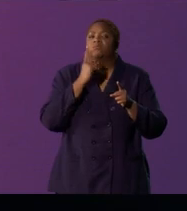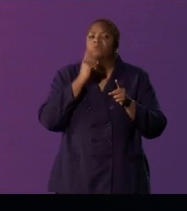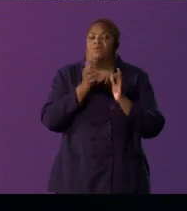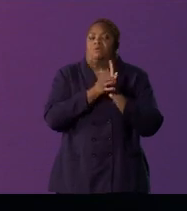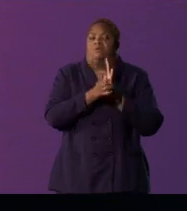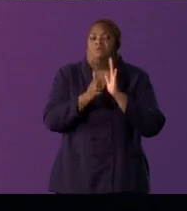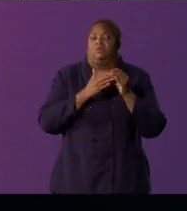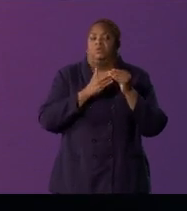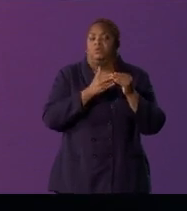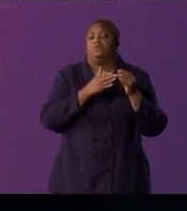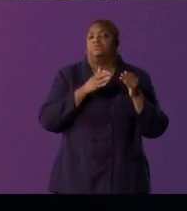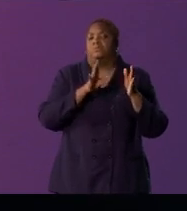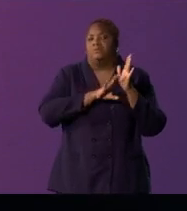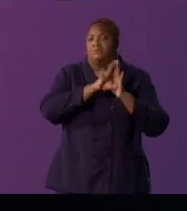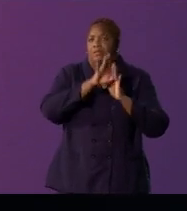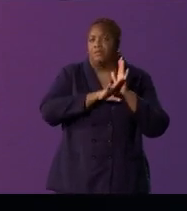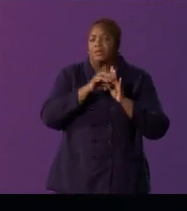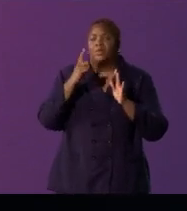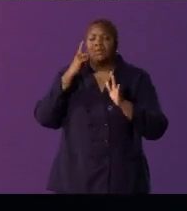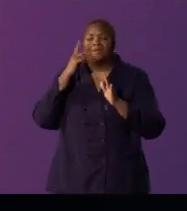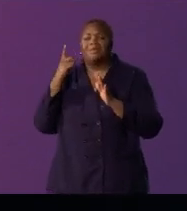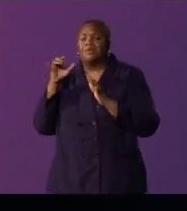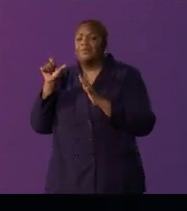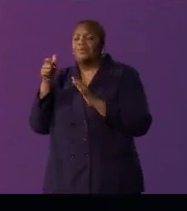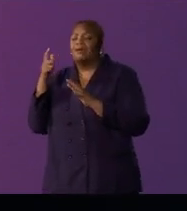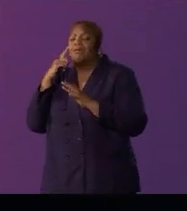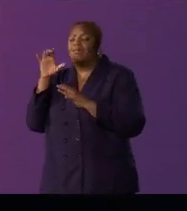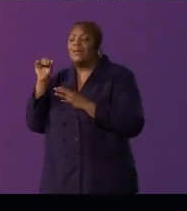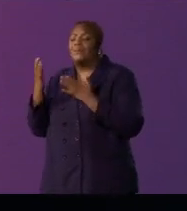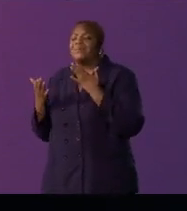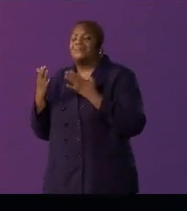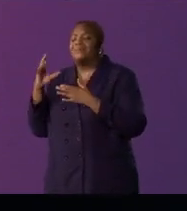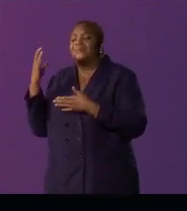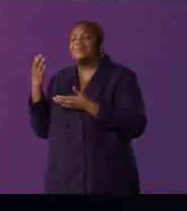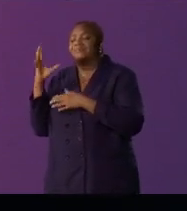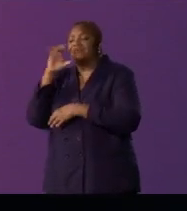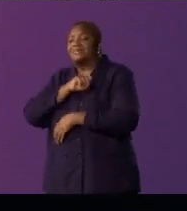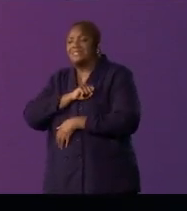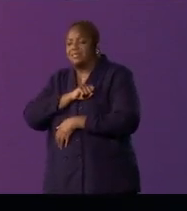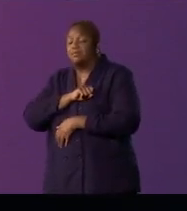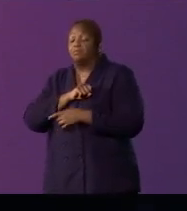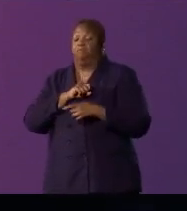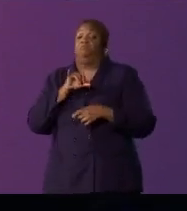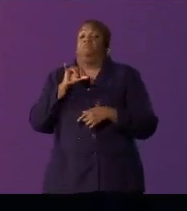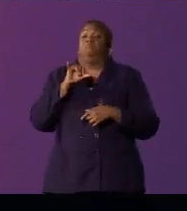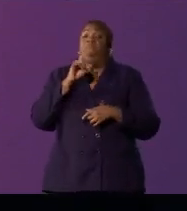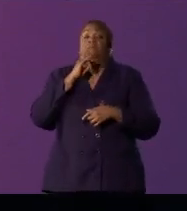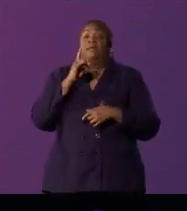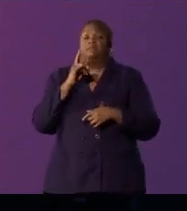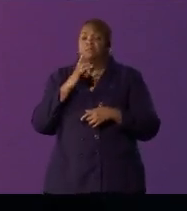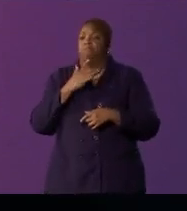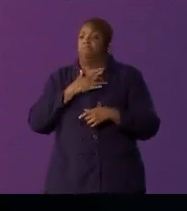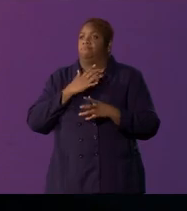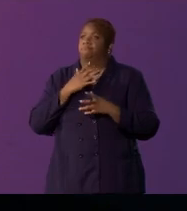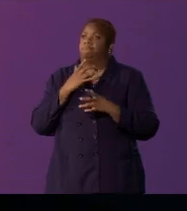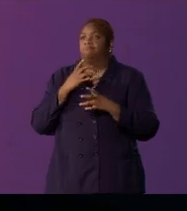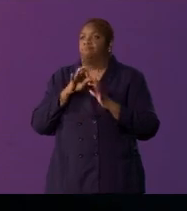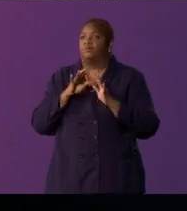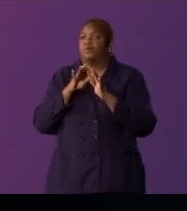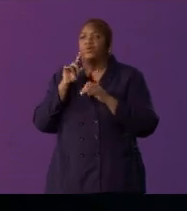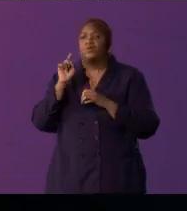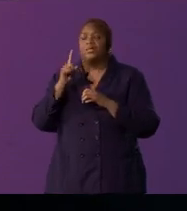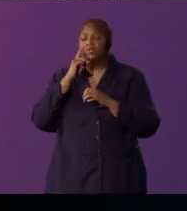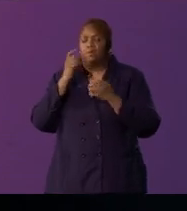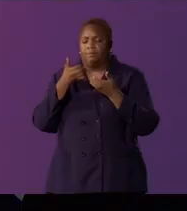development, and what do you think most companies miss? That's a profound question, so let me break it apart and talk about